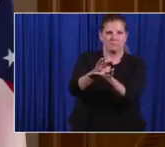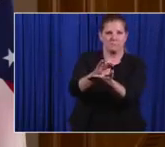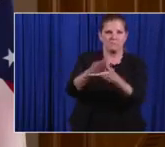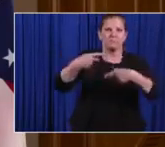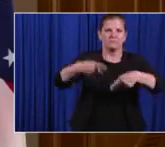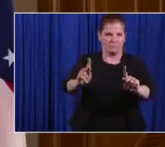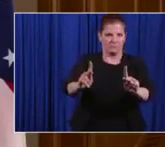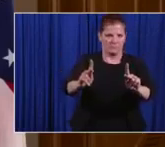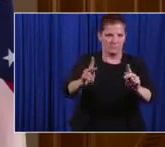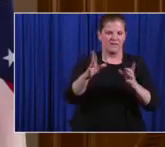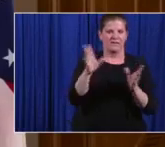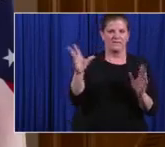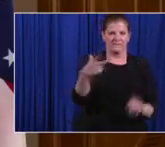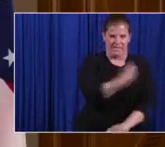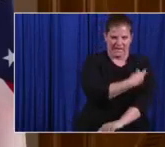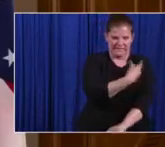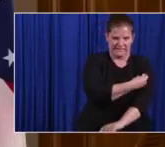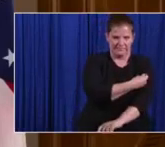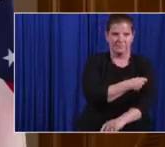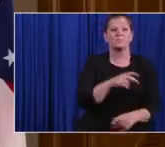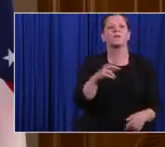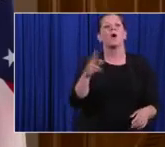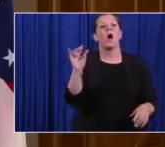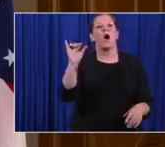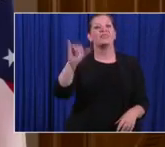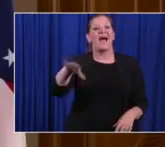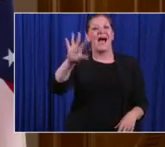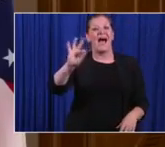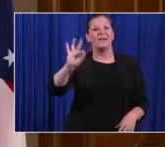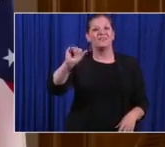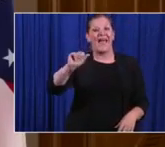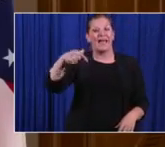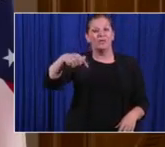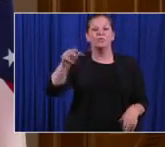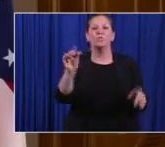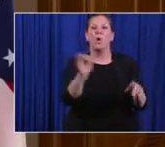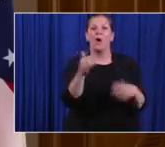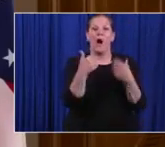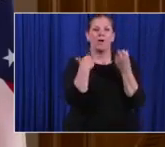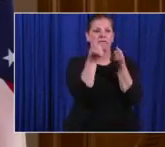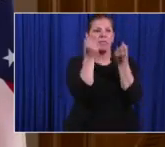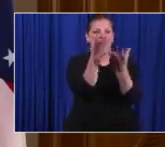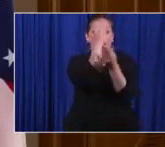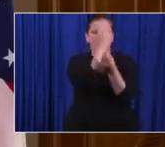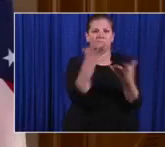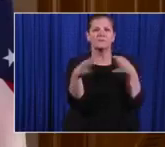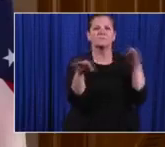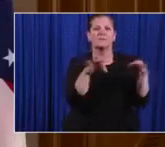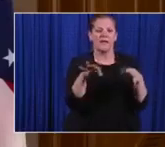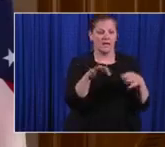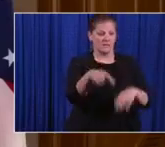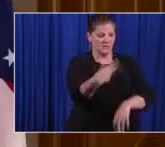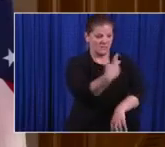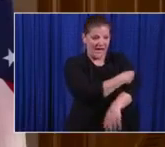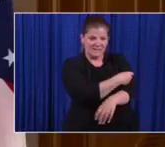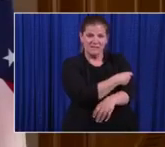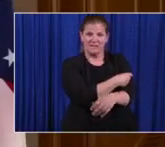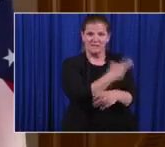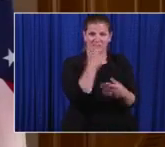document discusses the safety and the effectiveness of the vaccine for children. It's available at